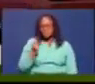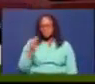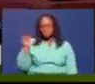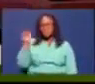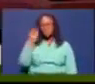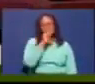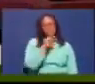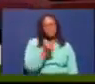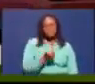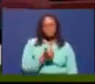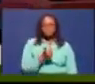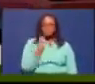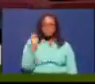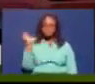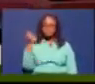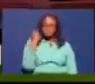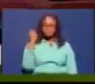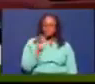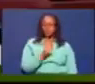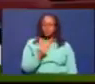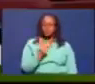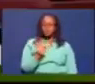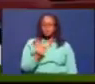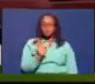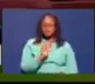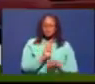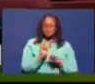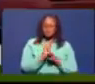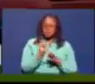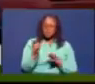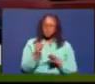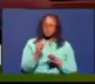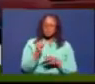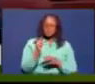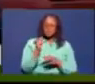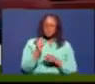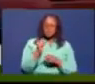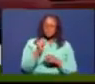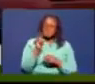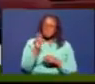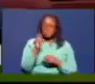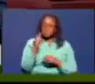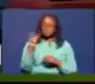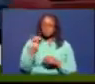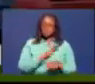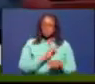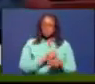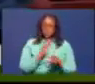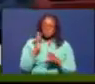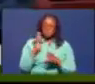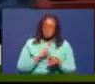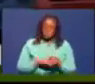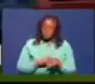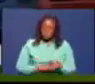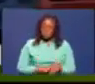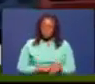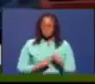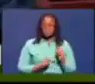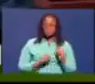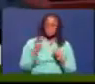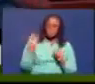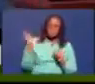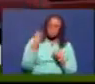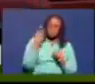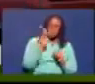used that power, the veto power, 4 times. President Uhuru Kenyatta has used more than any other president,